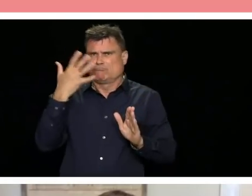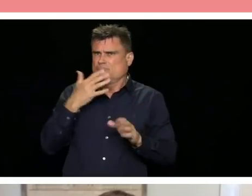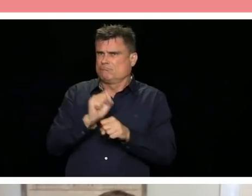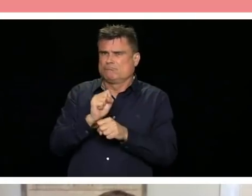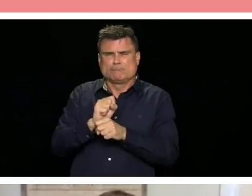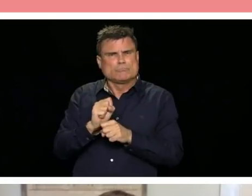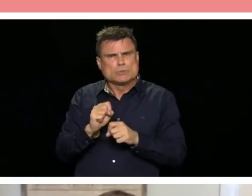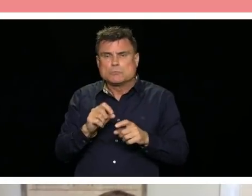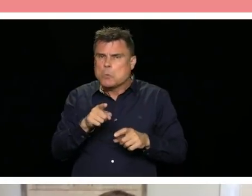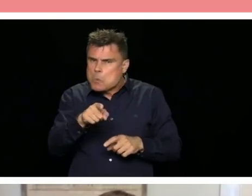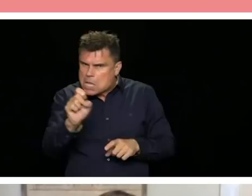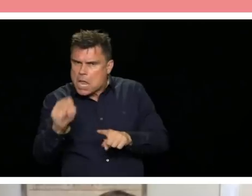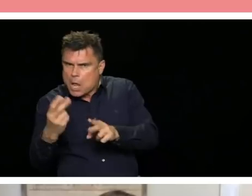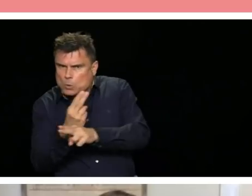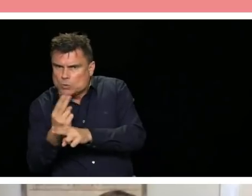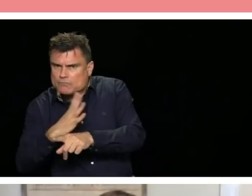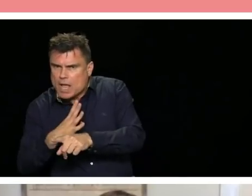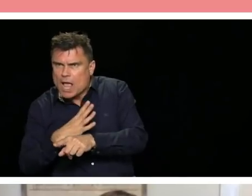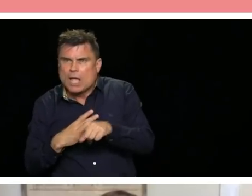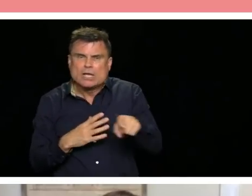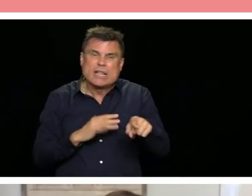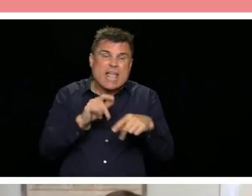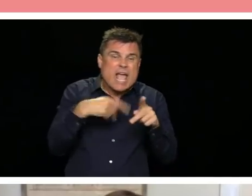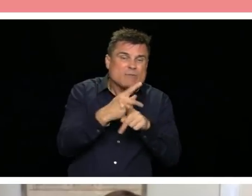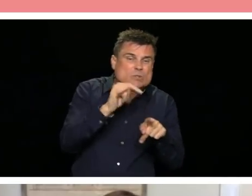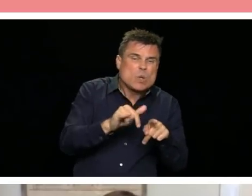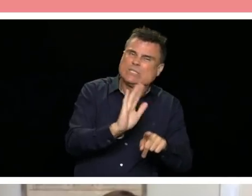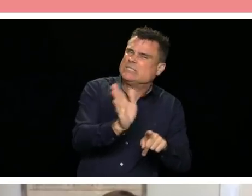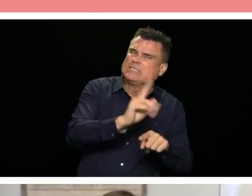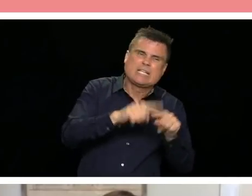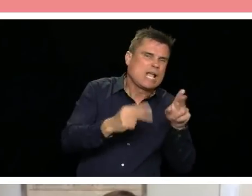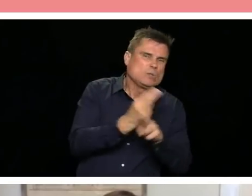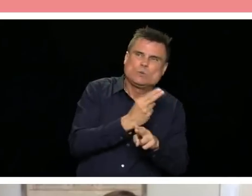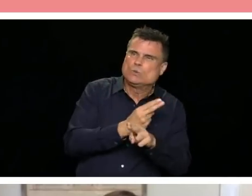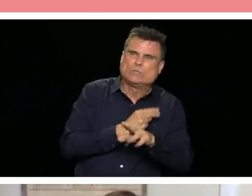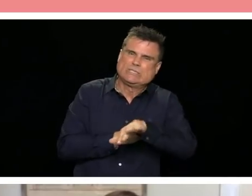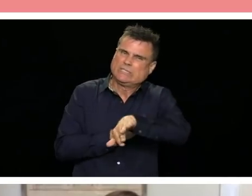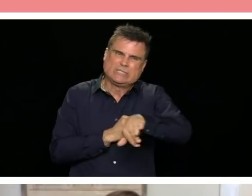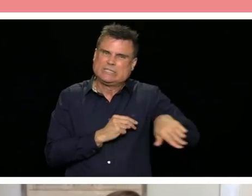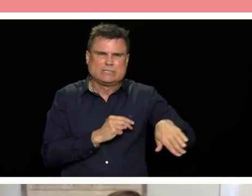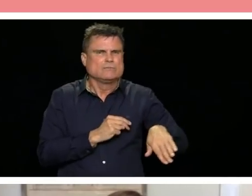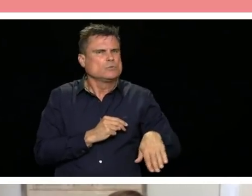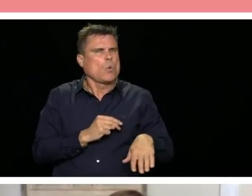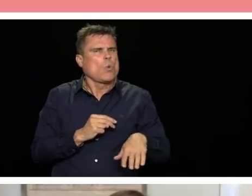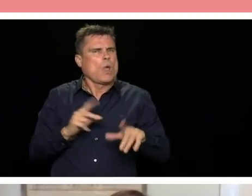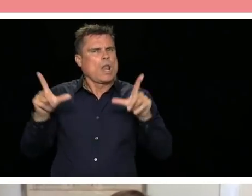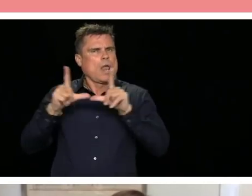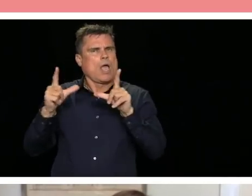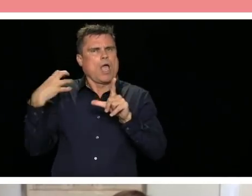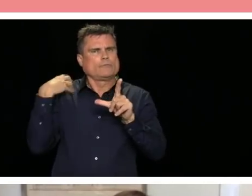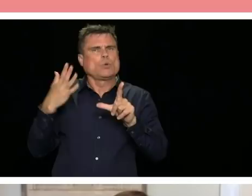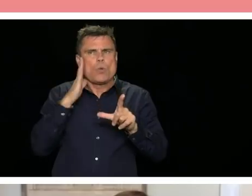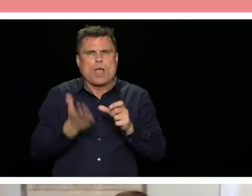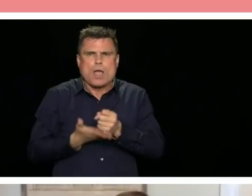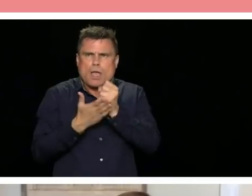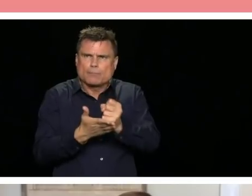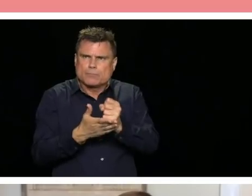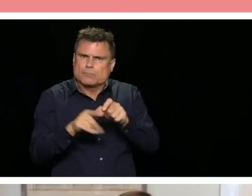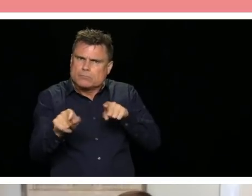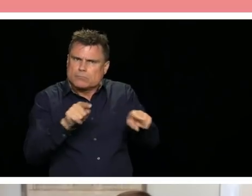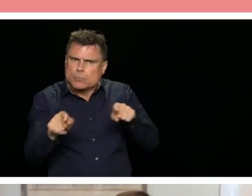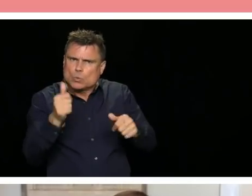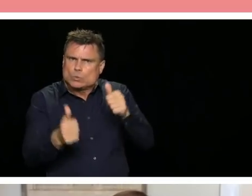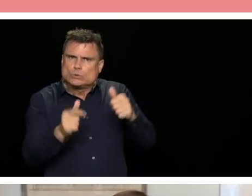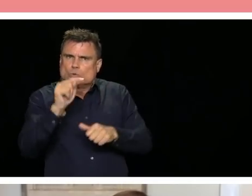available to more than one child. Thank you. And I have a question now for Minister Chen, and it's